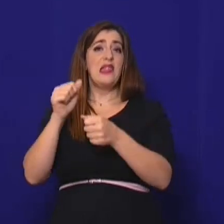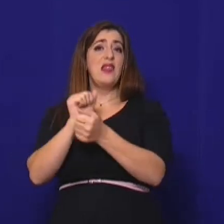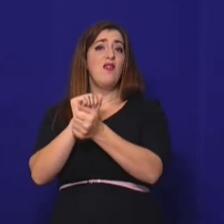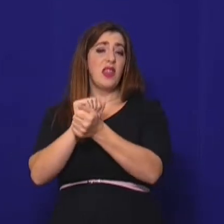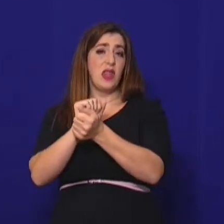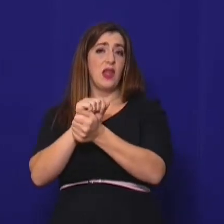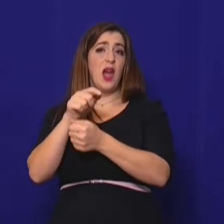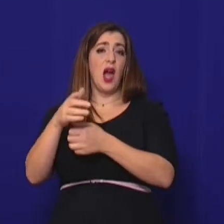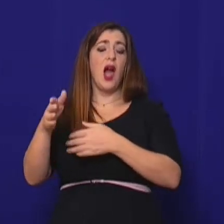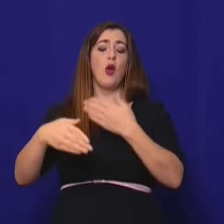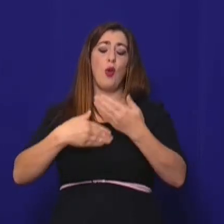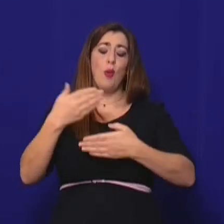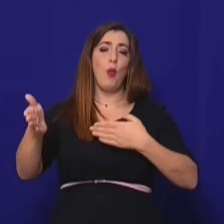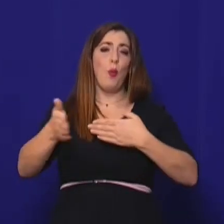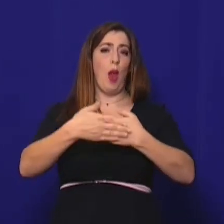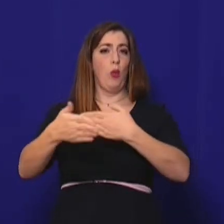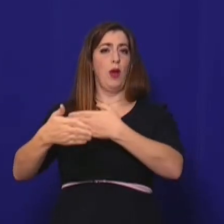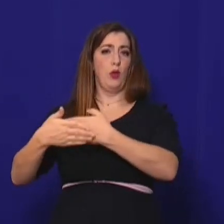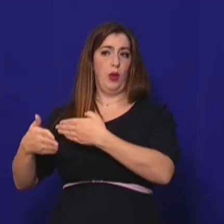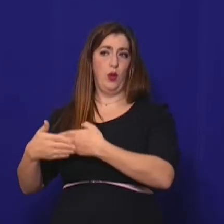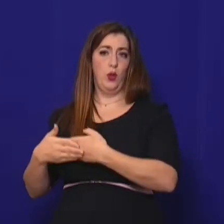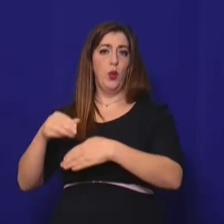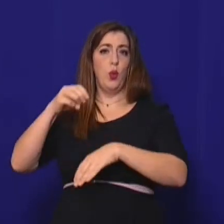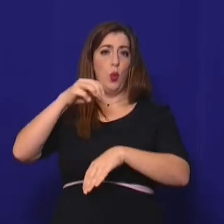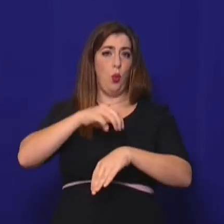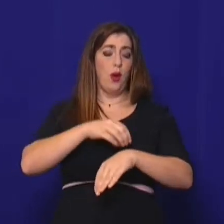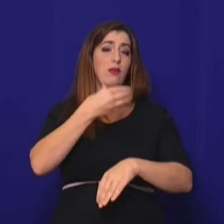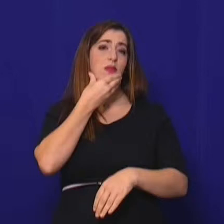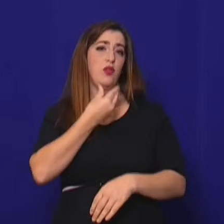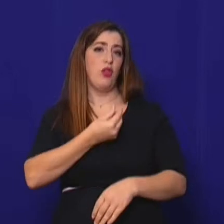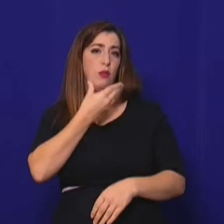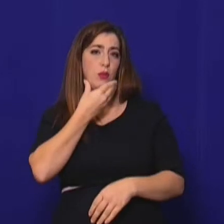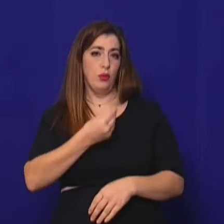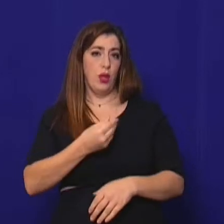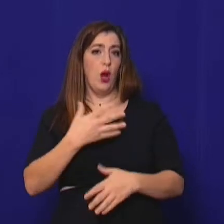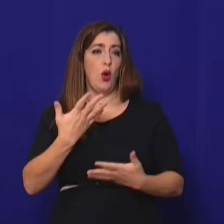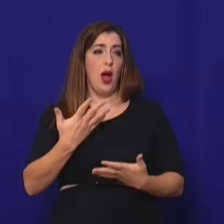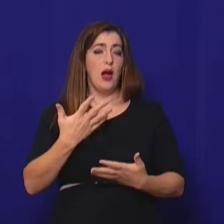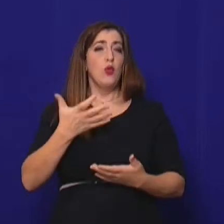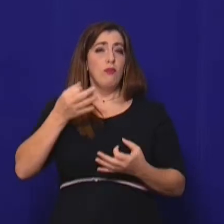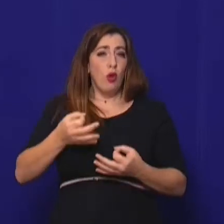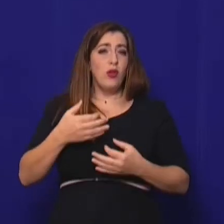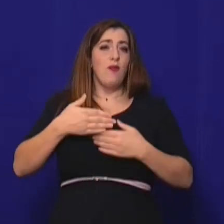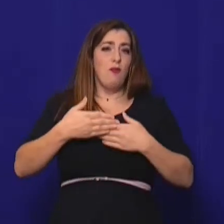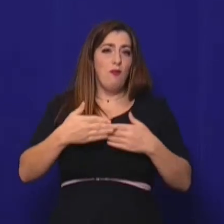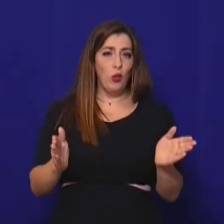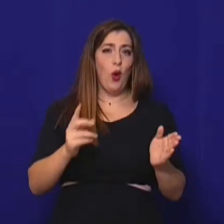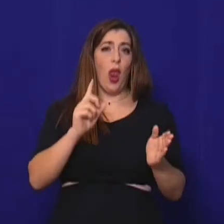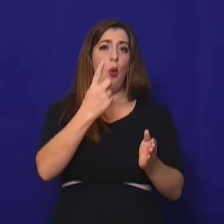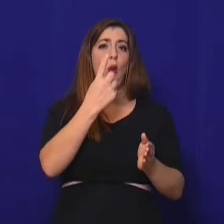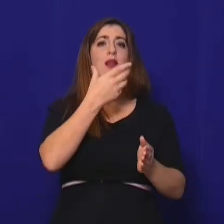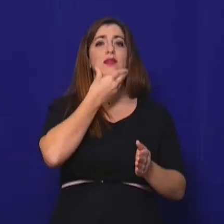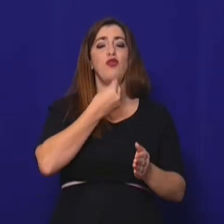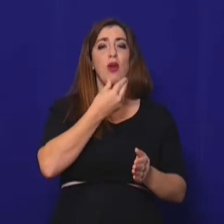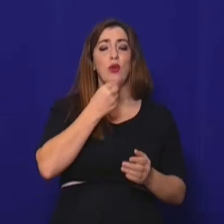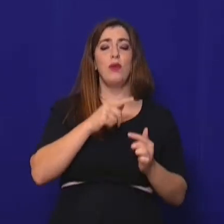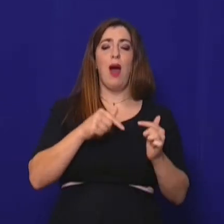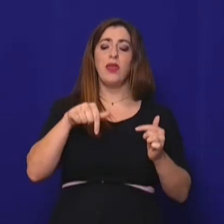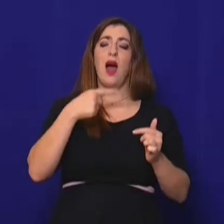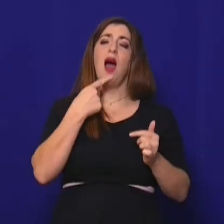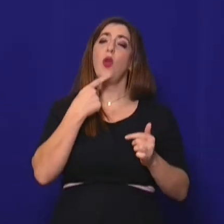tul ix-xahar kollu ta' Diċembru fejn imbagħad aħna nkun nistgħu wkoll la jasal dak iż-żmien nagħmlu